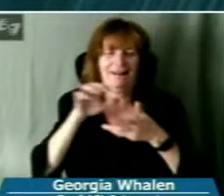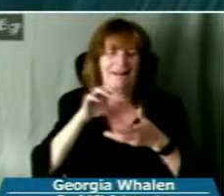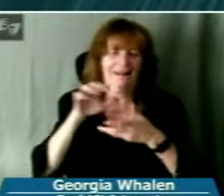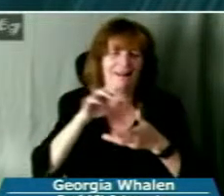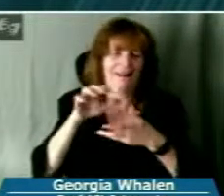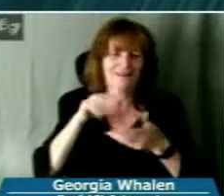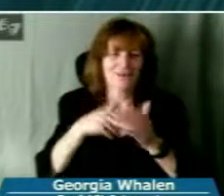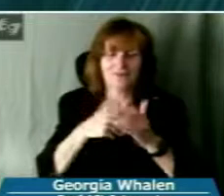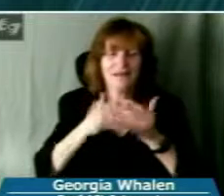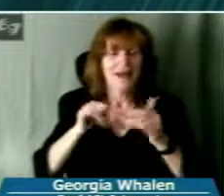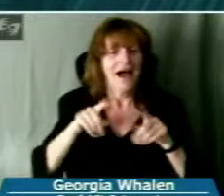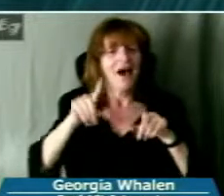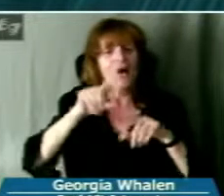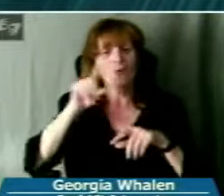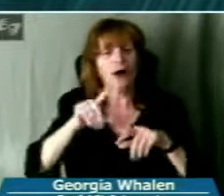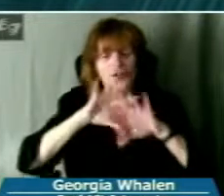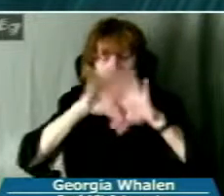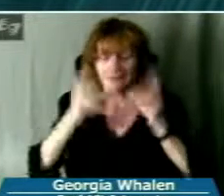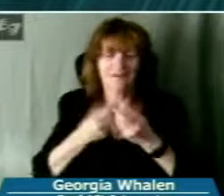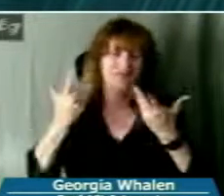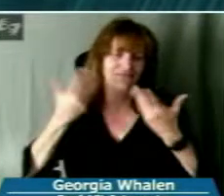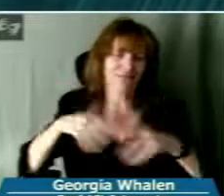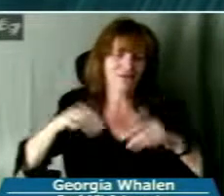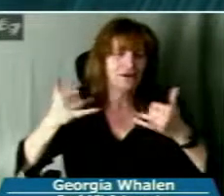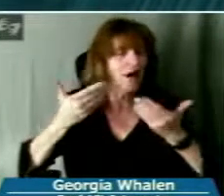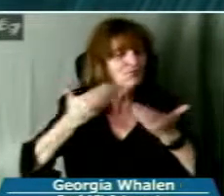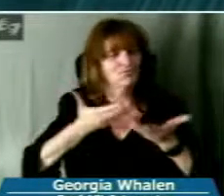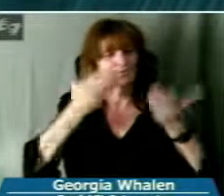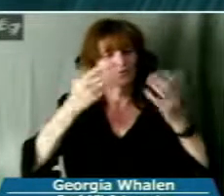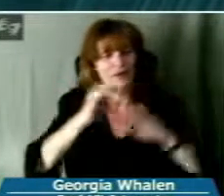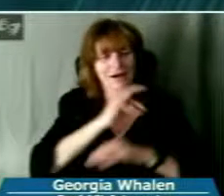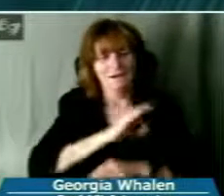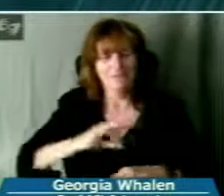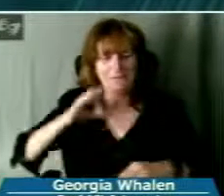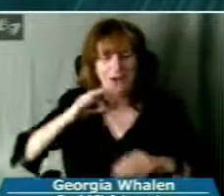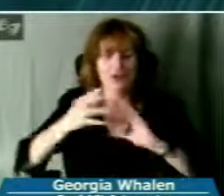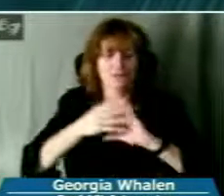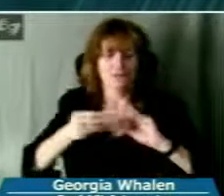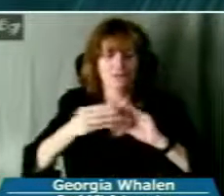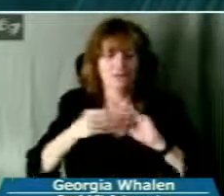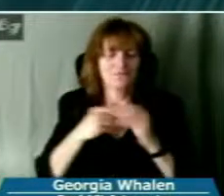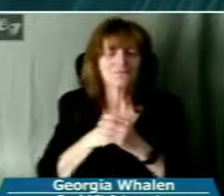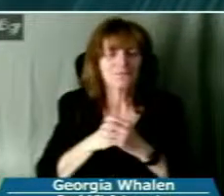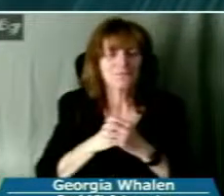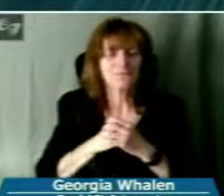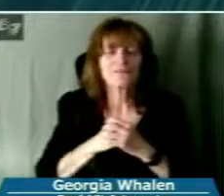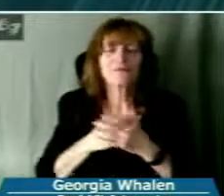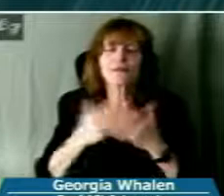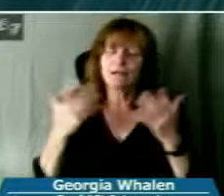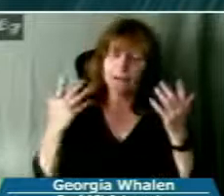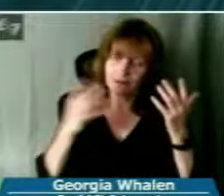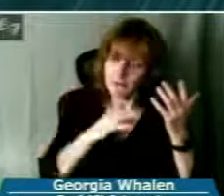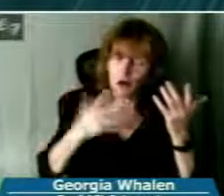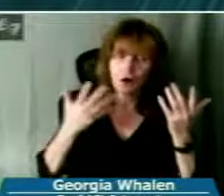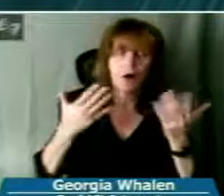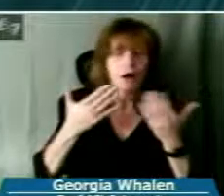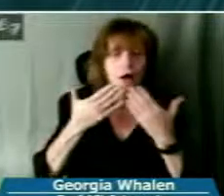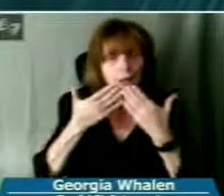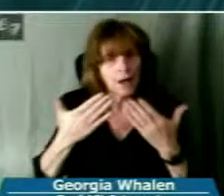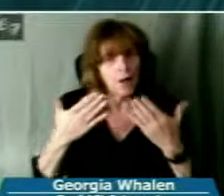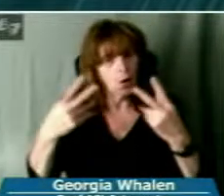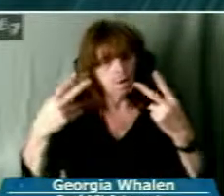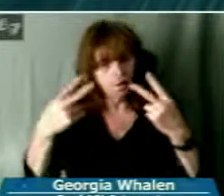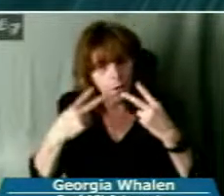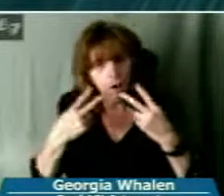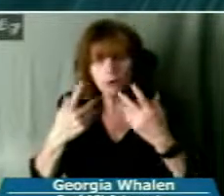questions. Over to you. Okay, thanks. Thanks everyone for your participation today. And hopefully we've